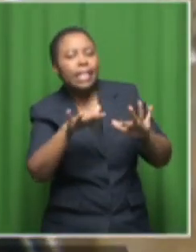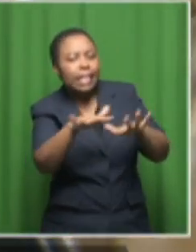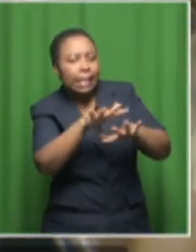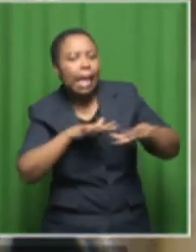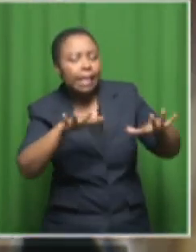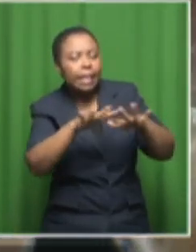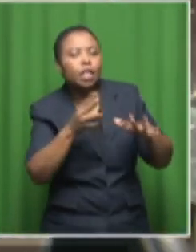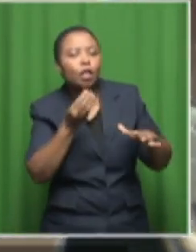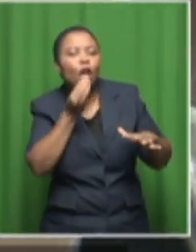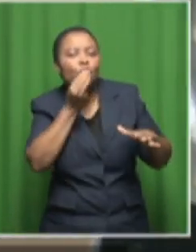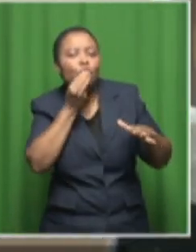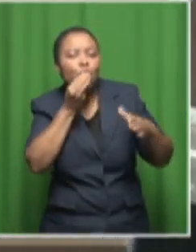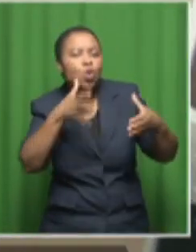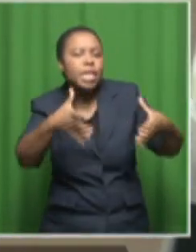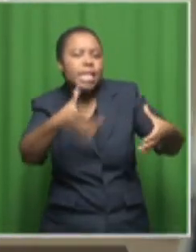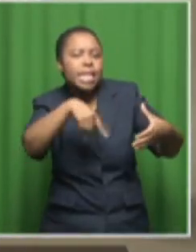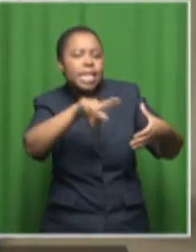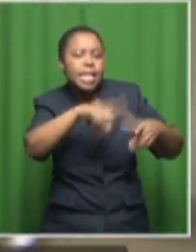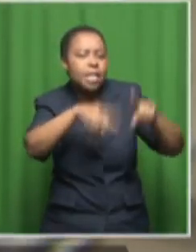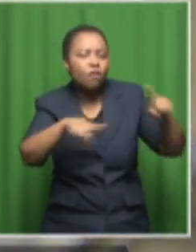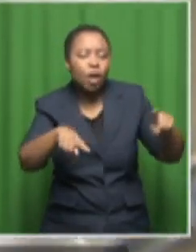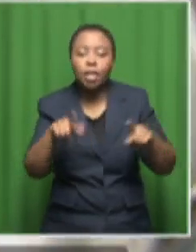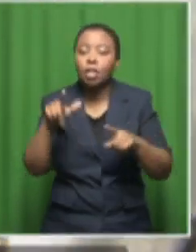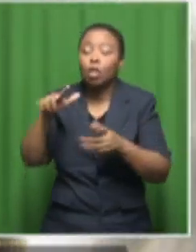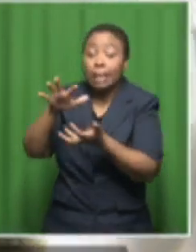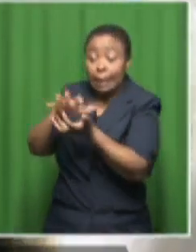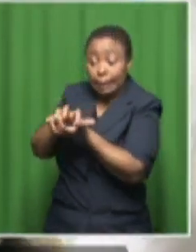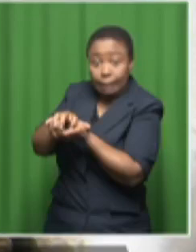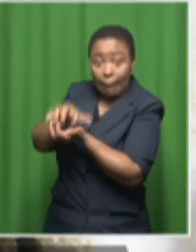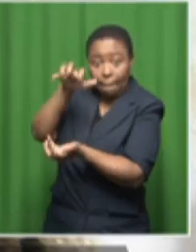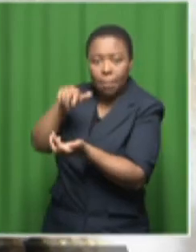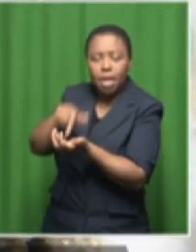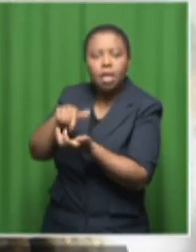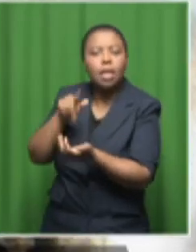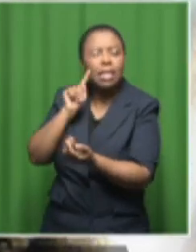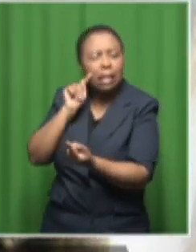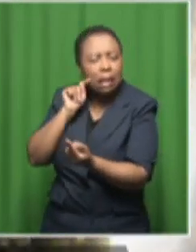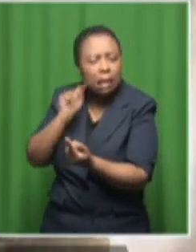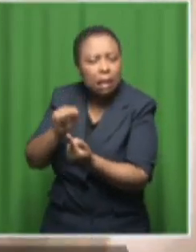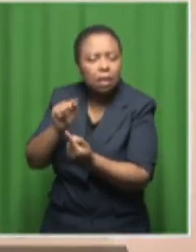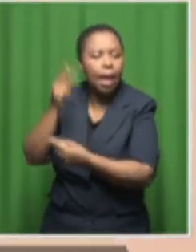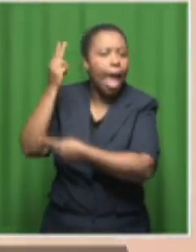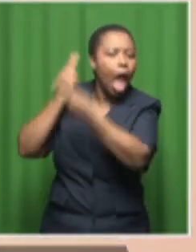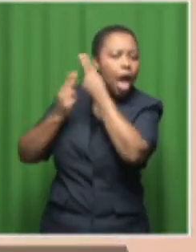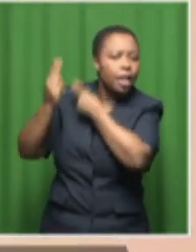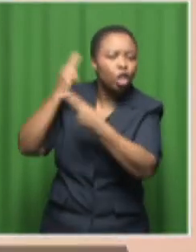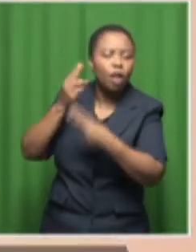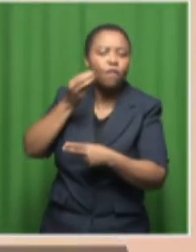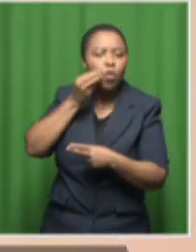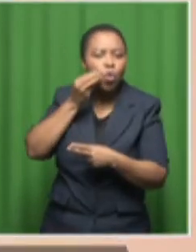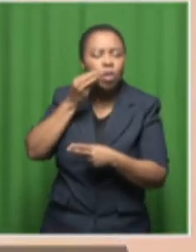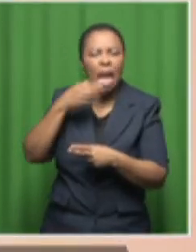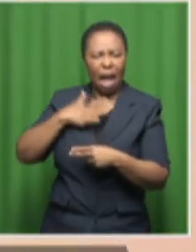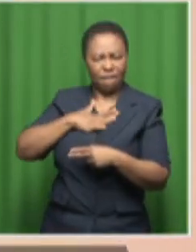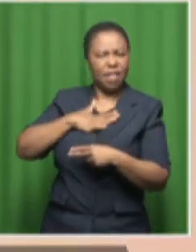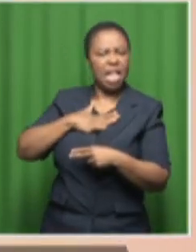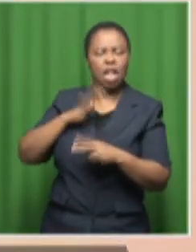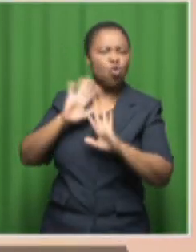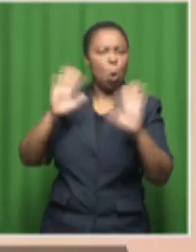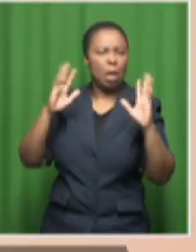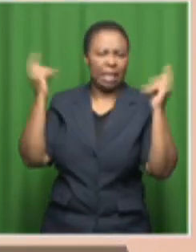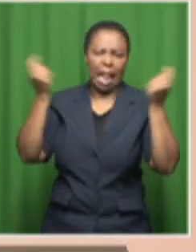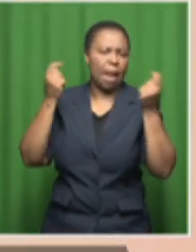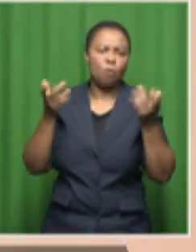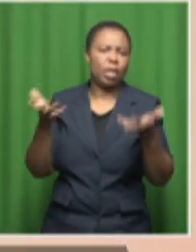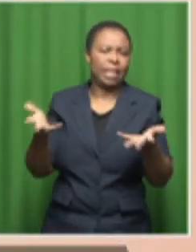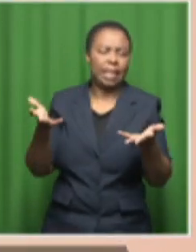African cuisine? Dumpling alone, it's our main heritage food, and I feel it's not celebrated enough.